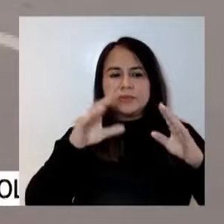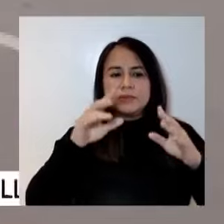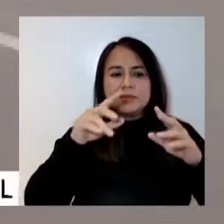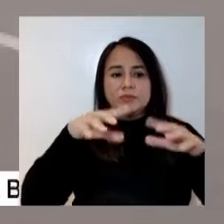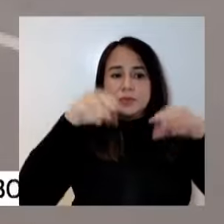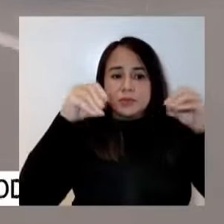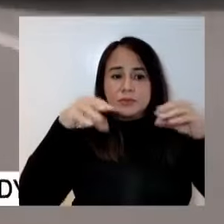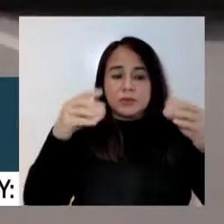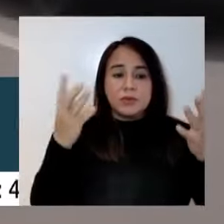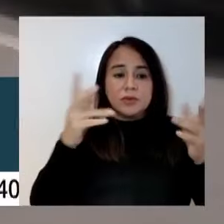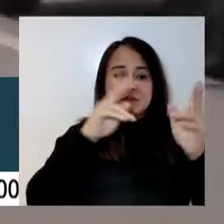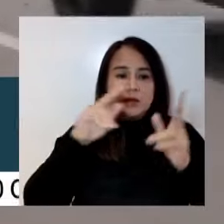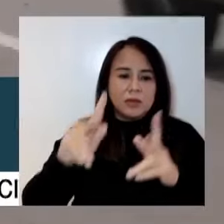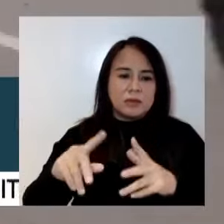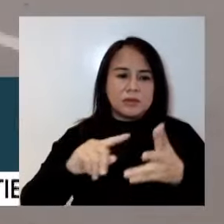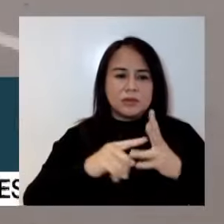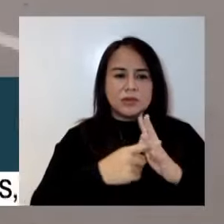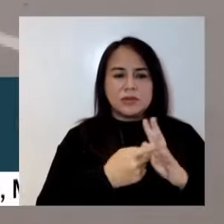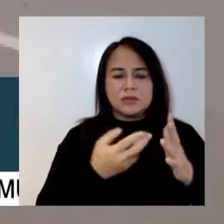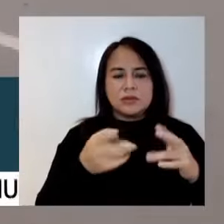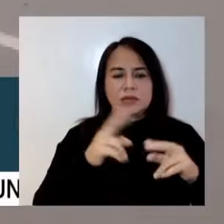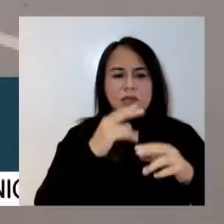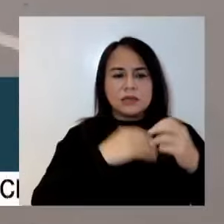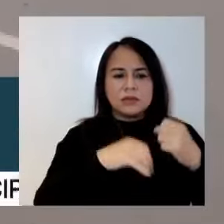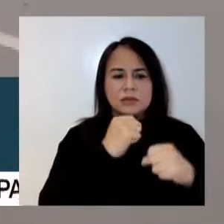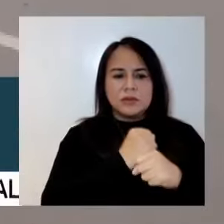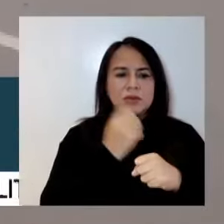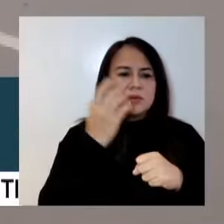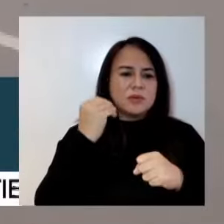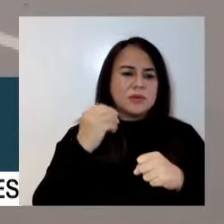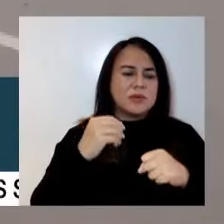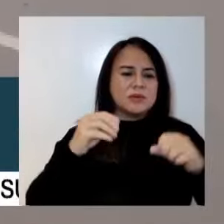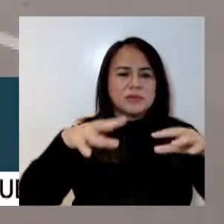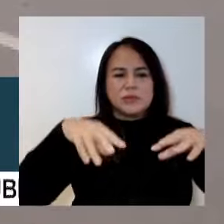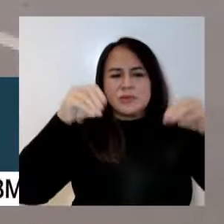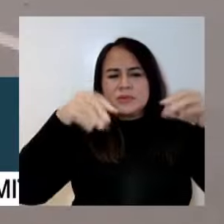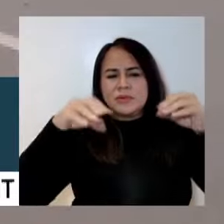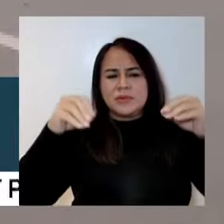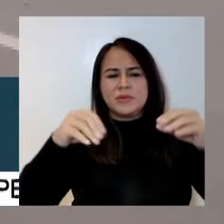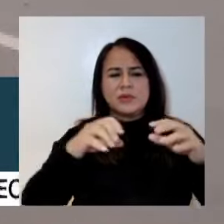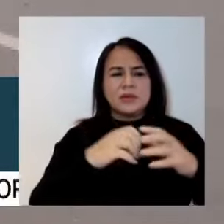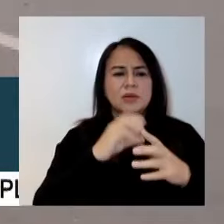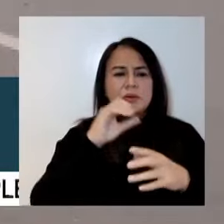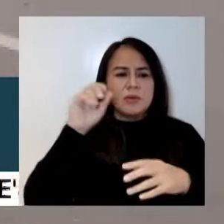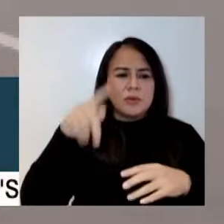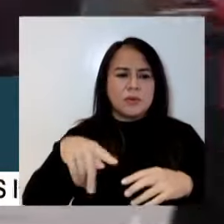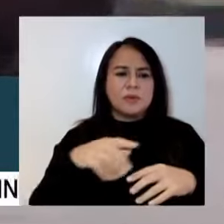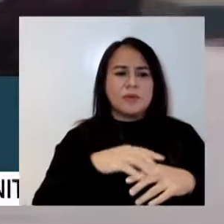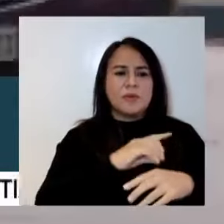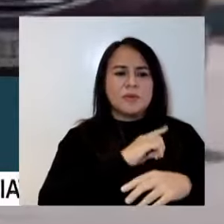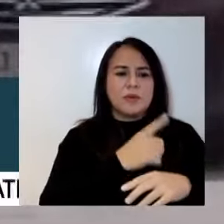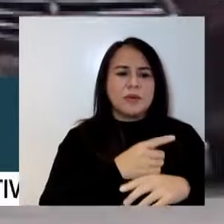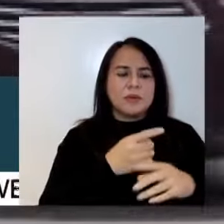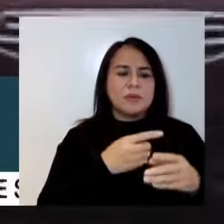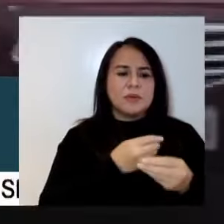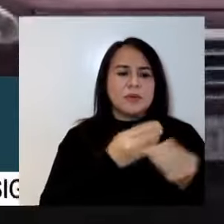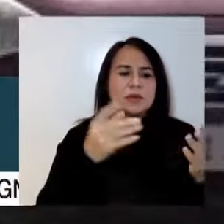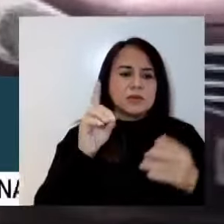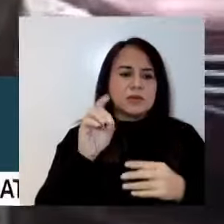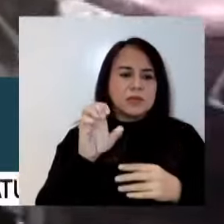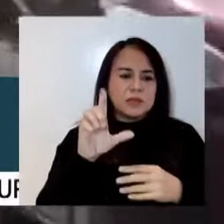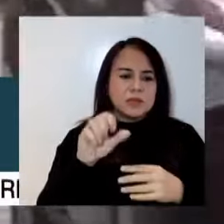Energy rates in the province started to increase last year due to a power mess between electric cooperative Paleco and power provider Delta. The